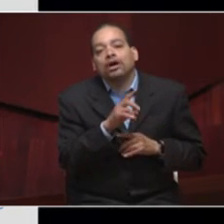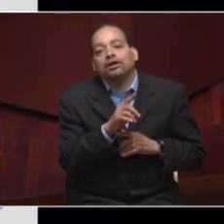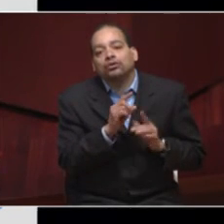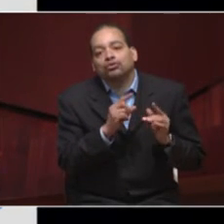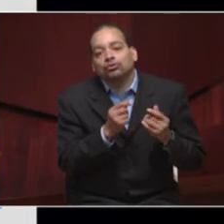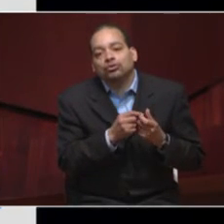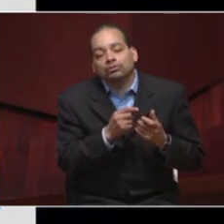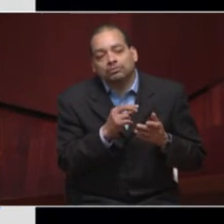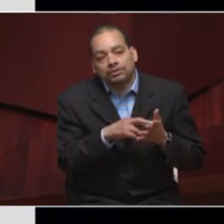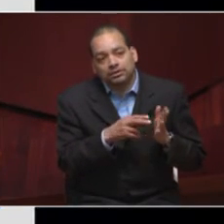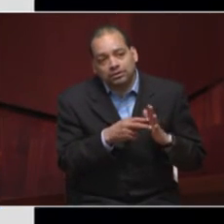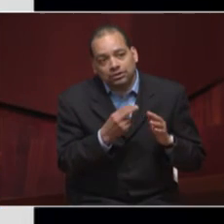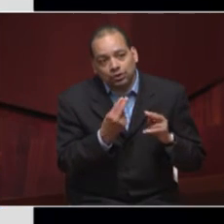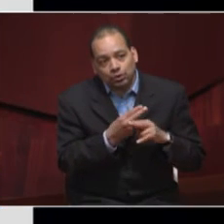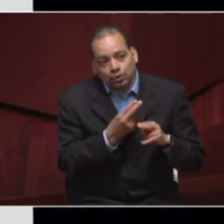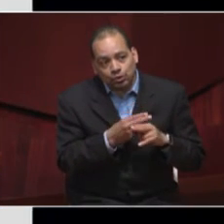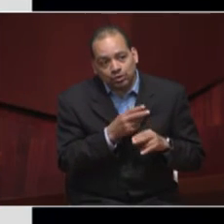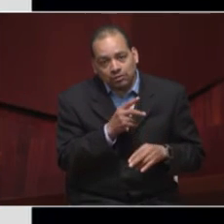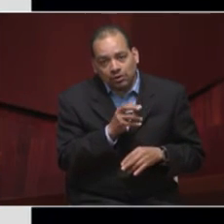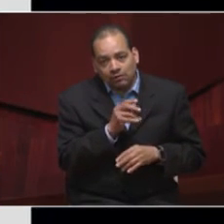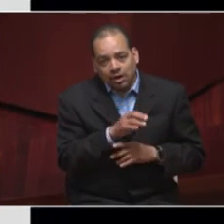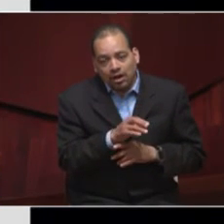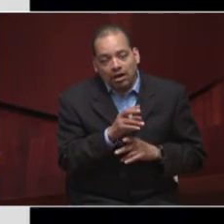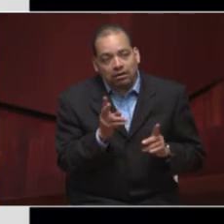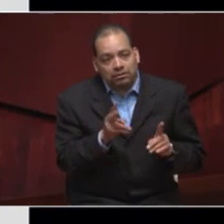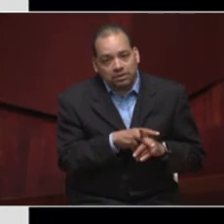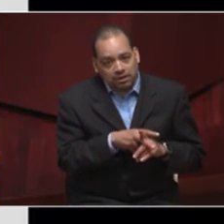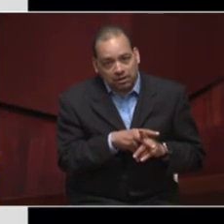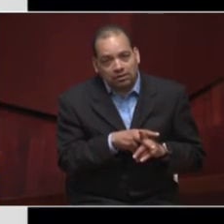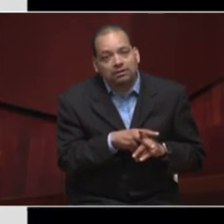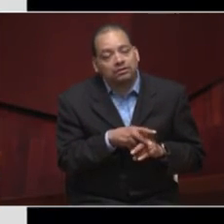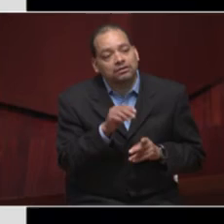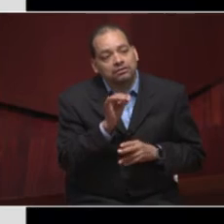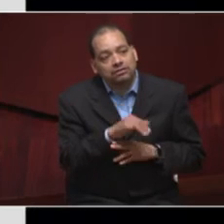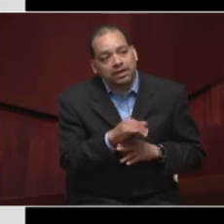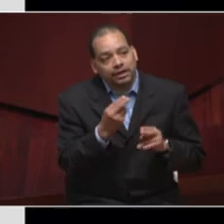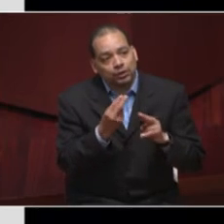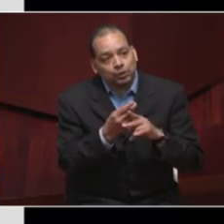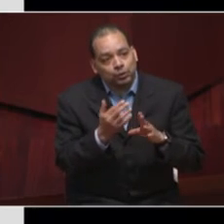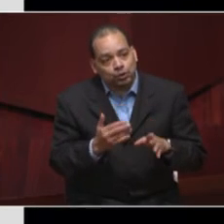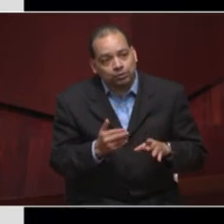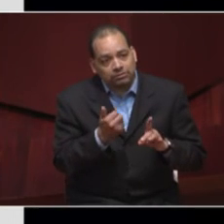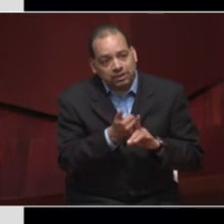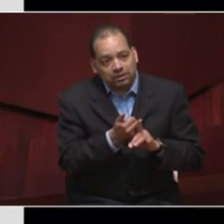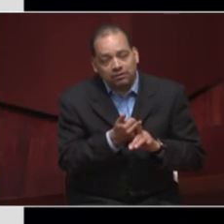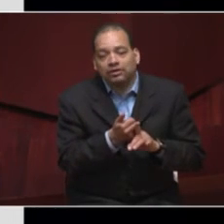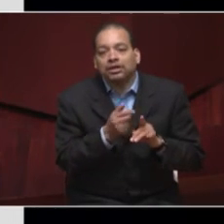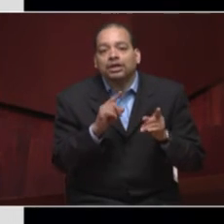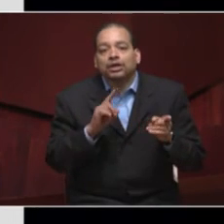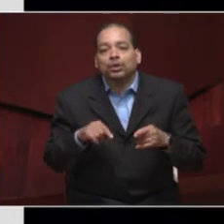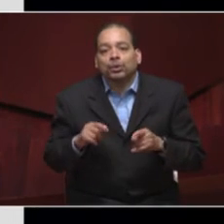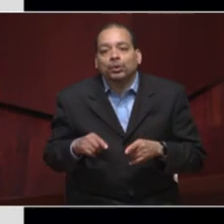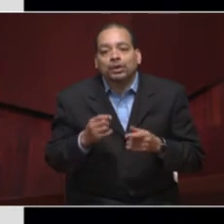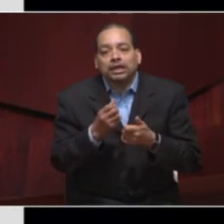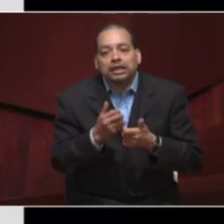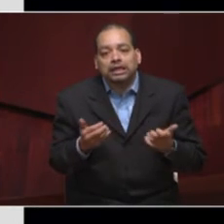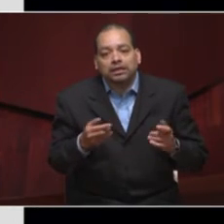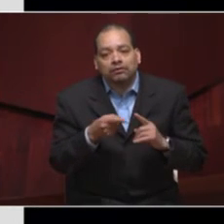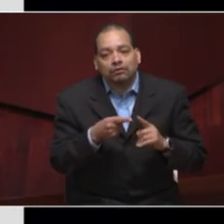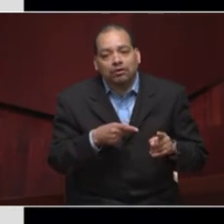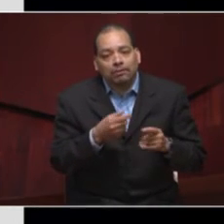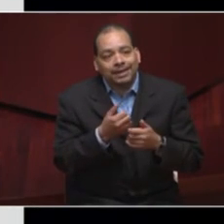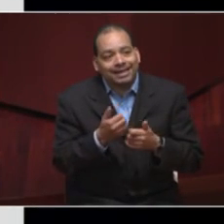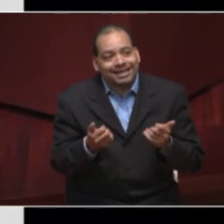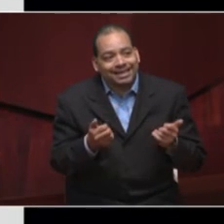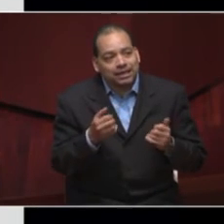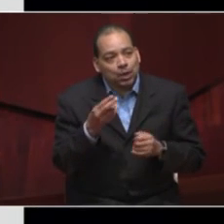user profile was assigned. And that particular user then could order anything from any of the holdings across